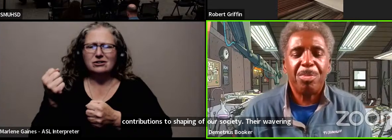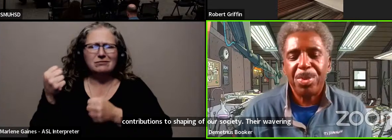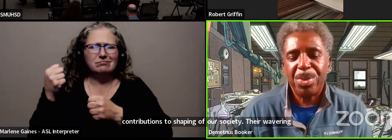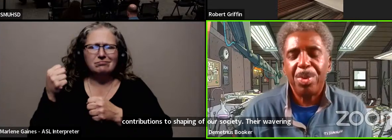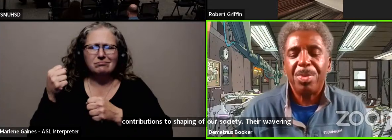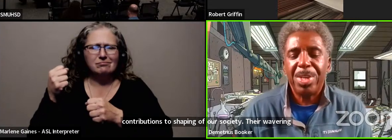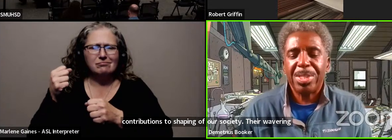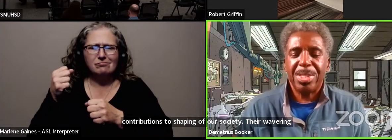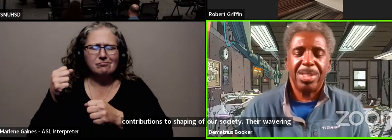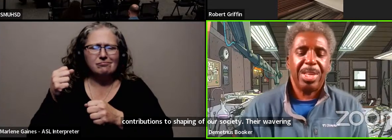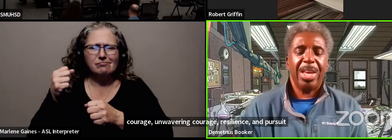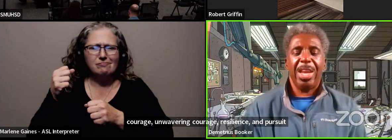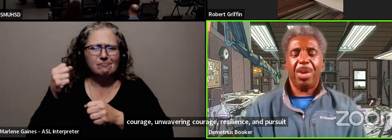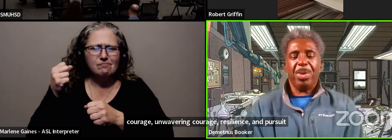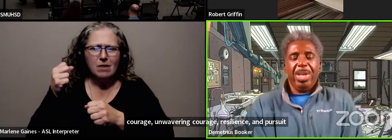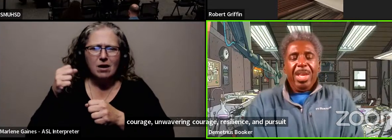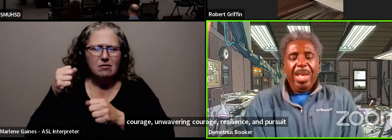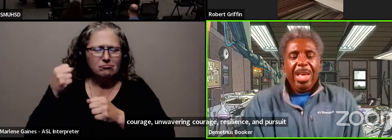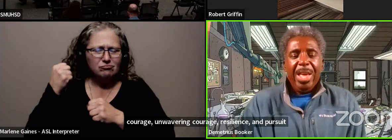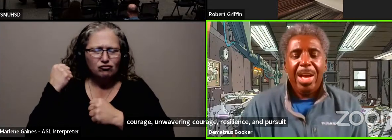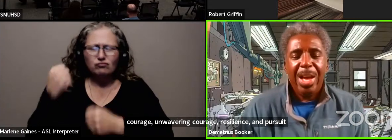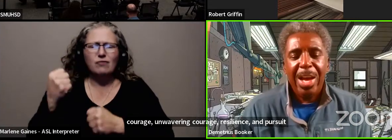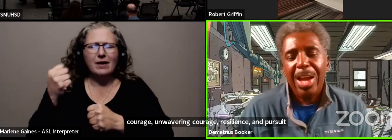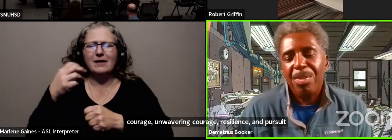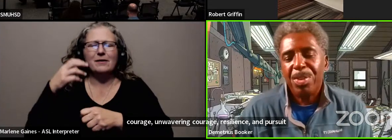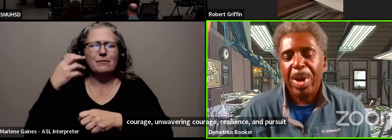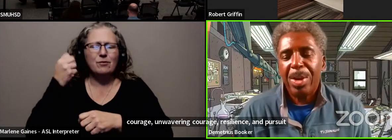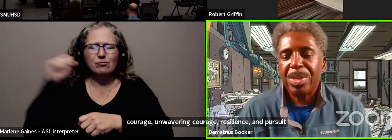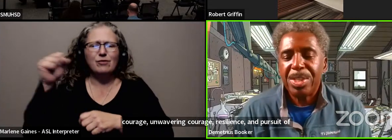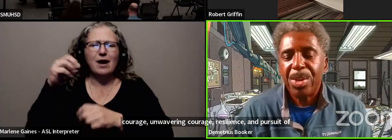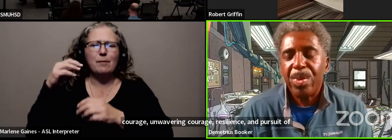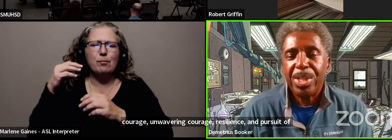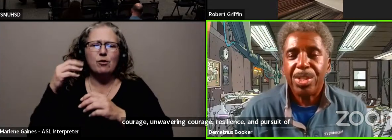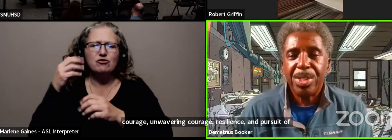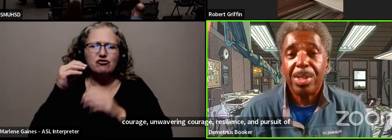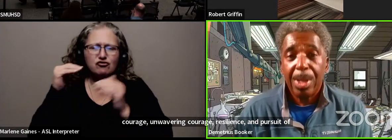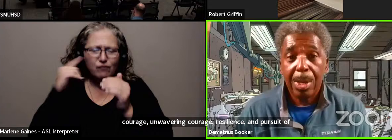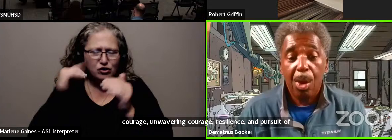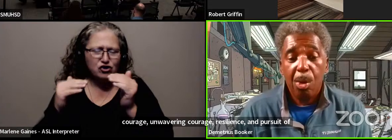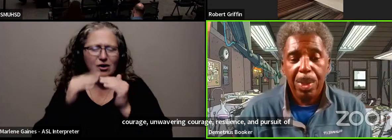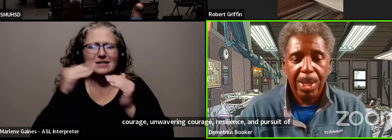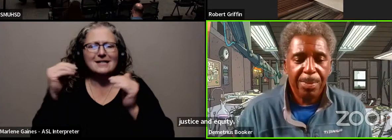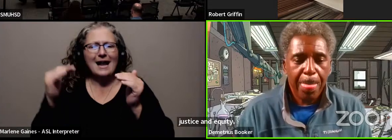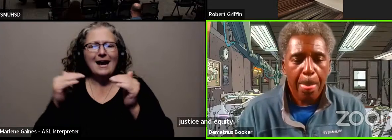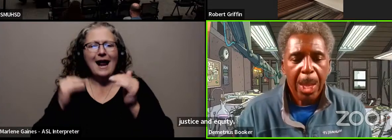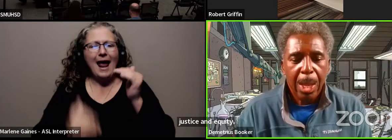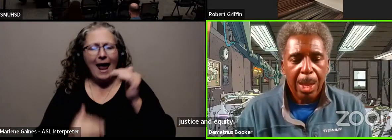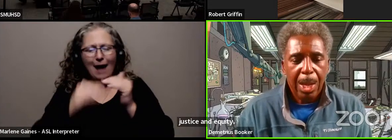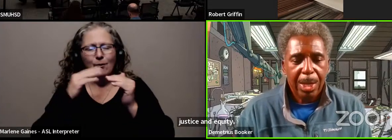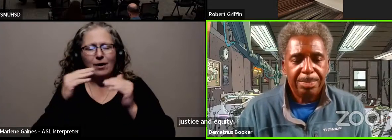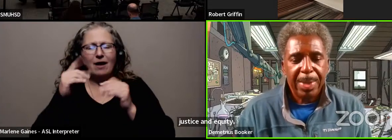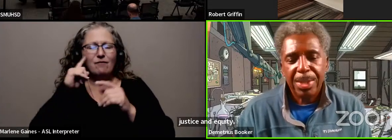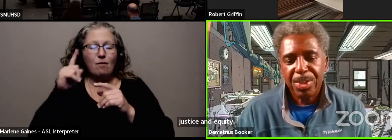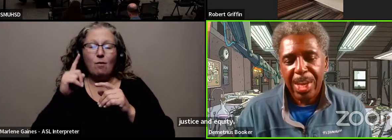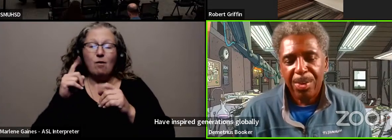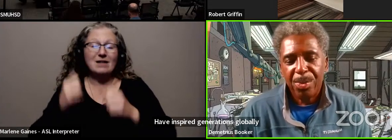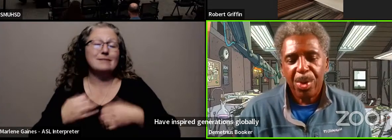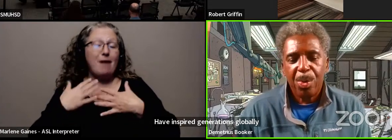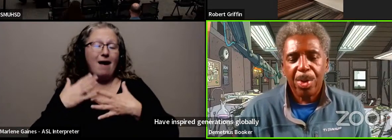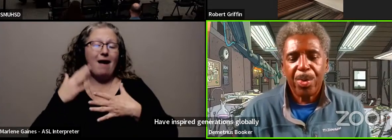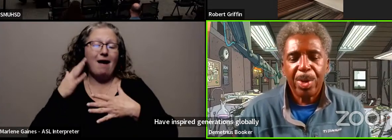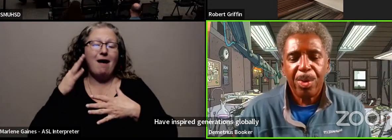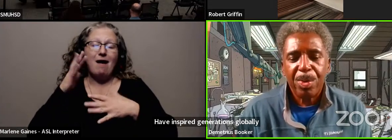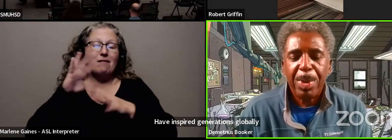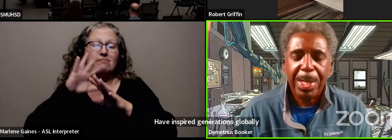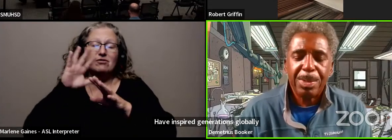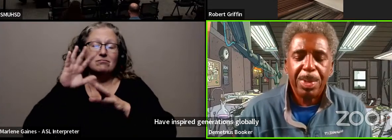resilience, and pursuit of justice and equity have inspired generations globally. Educators